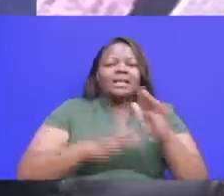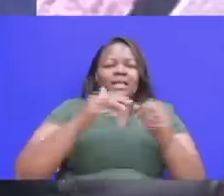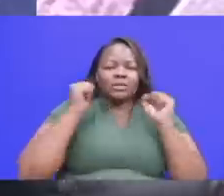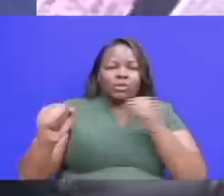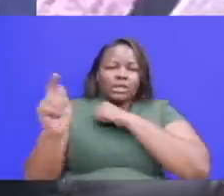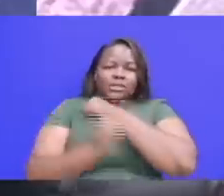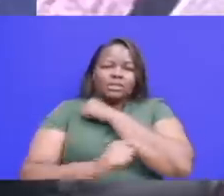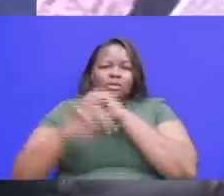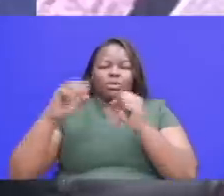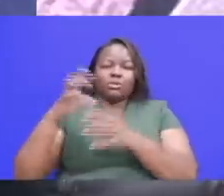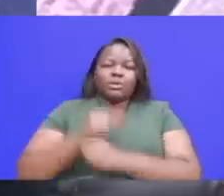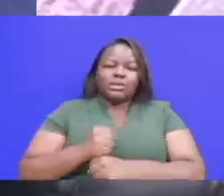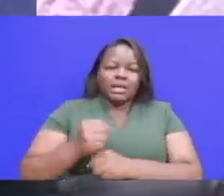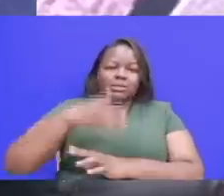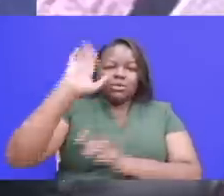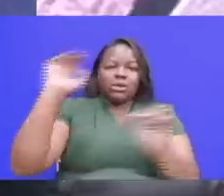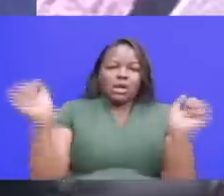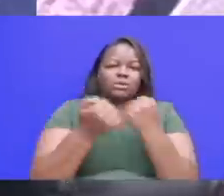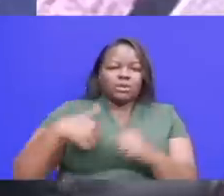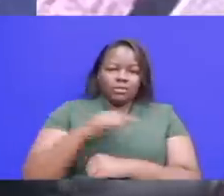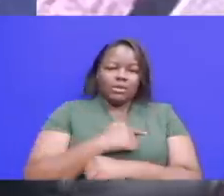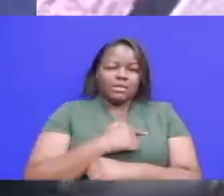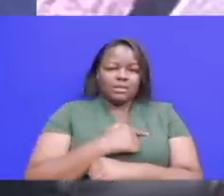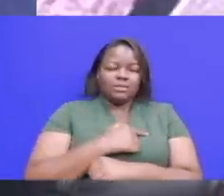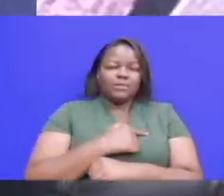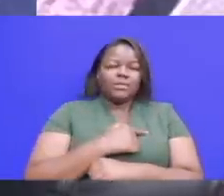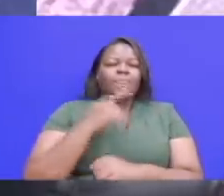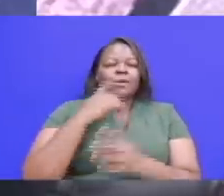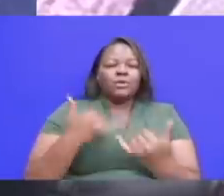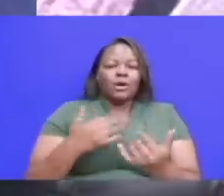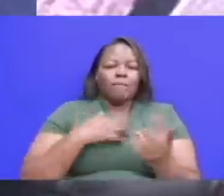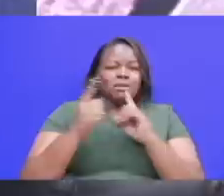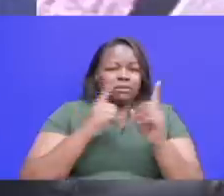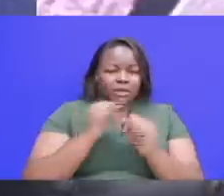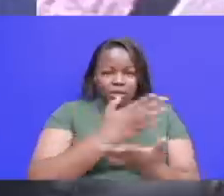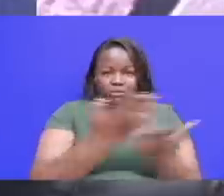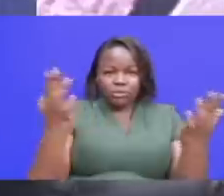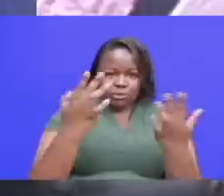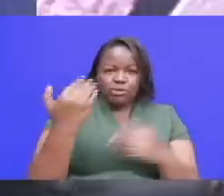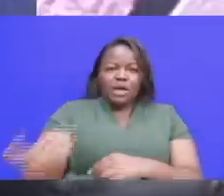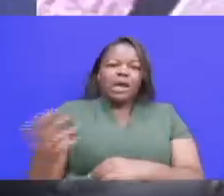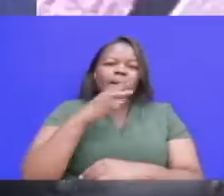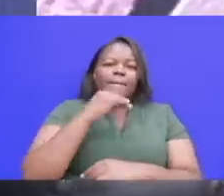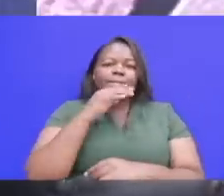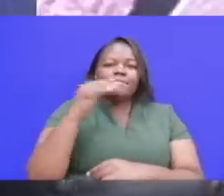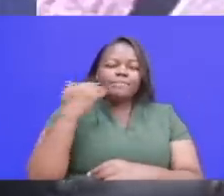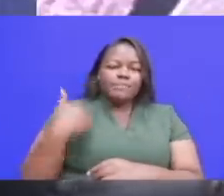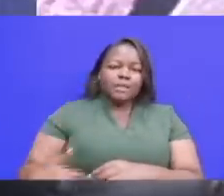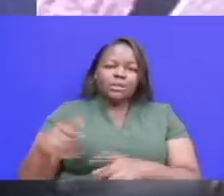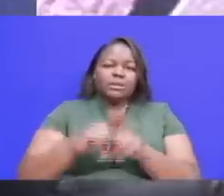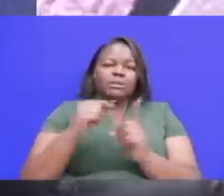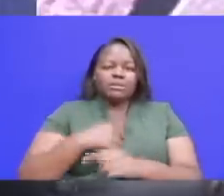trust God to ultimately deliver us. Beloved, I'm speaking to you, a young person like me outside there, that let us be